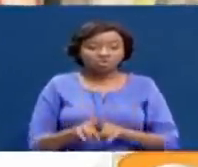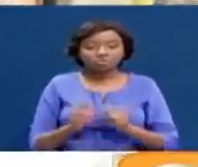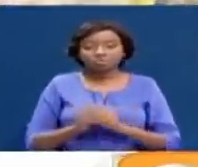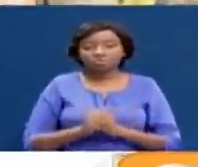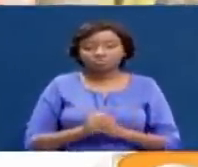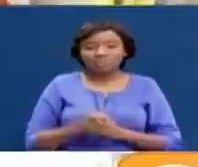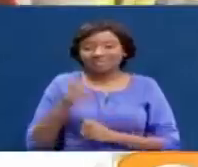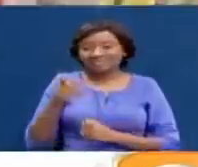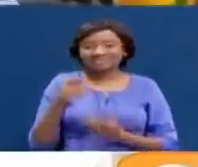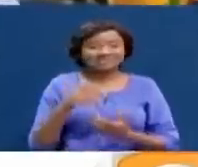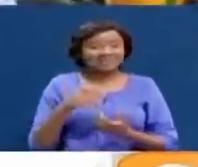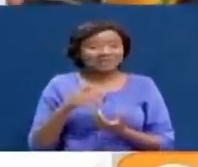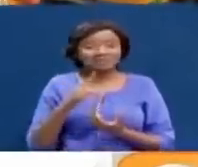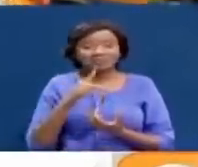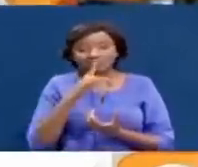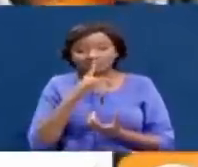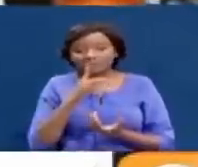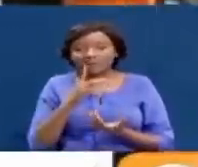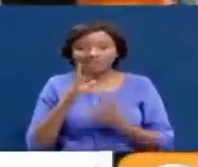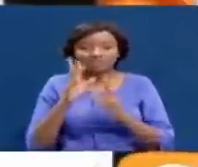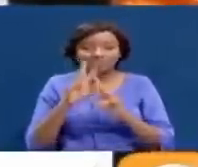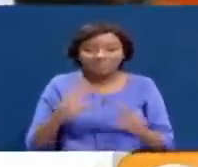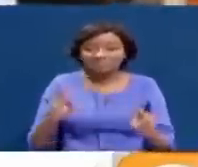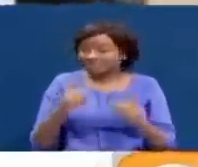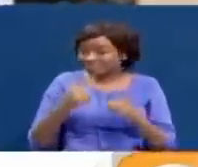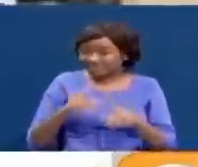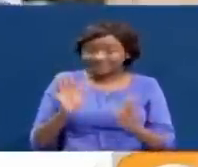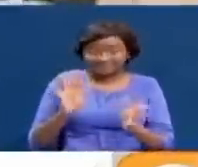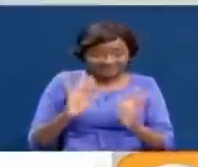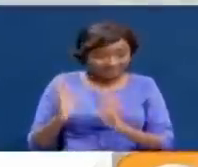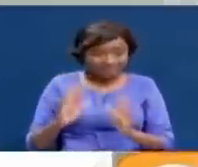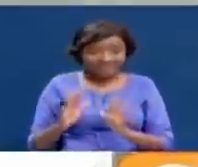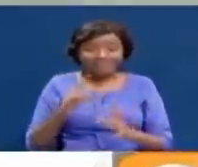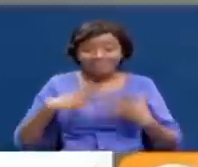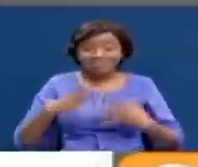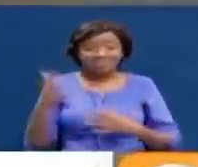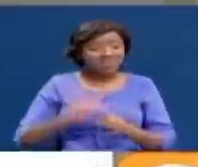and incident-free zone. But Old Town can pack quite the punch.